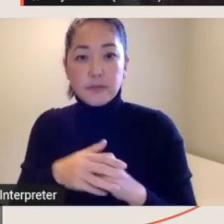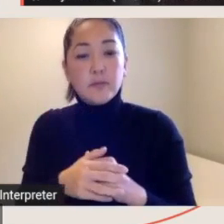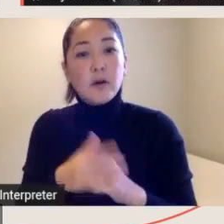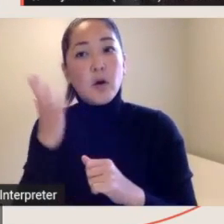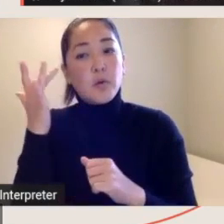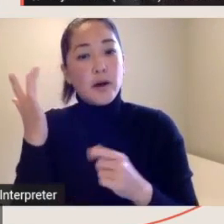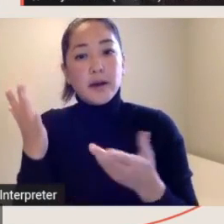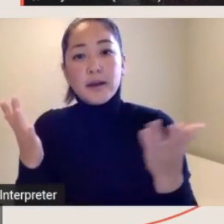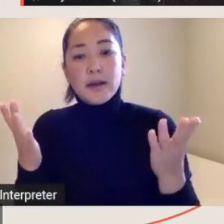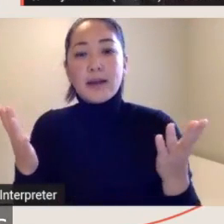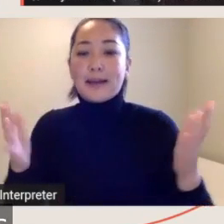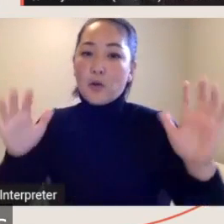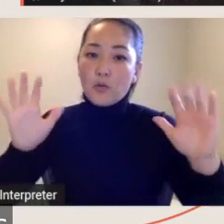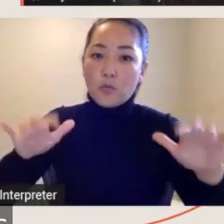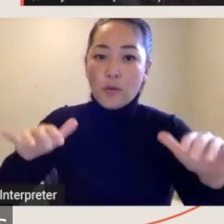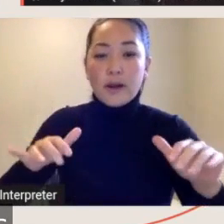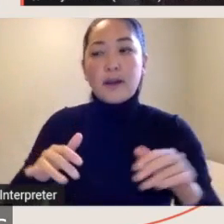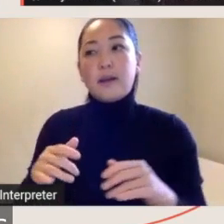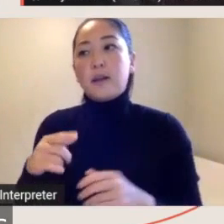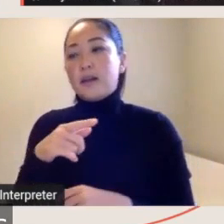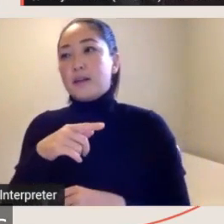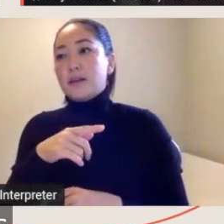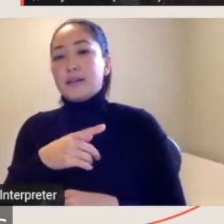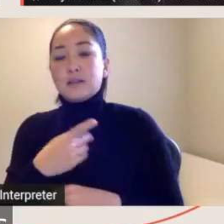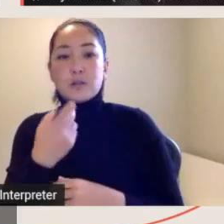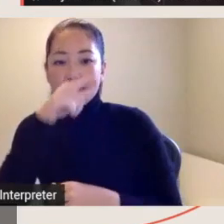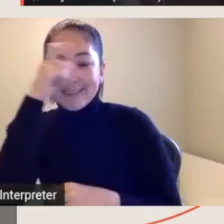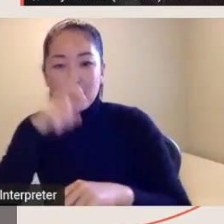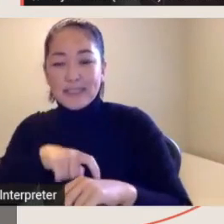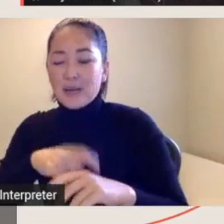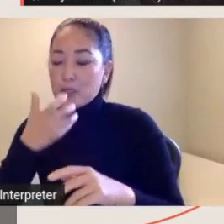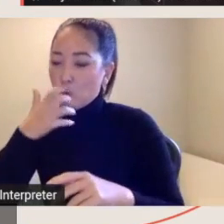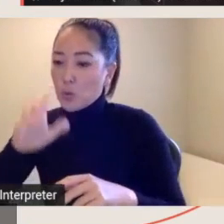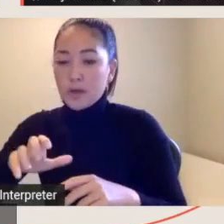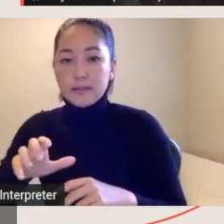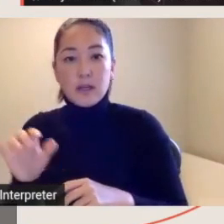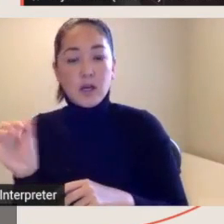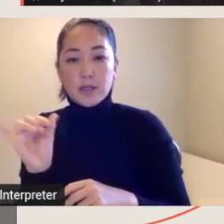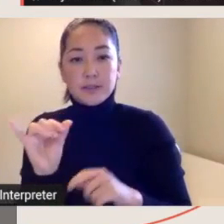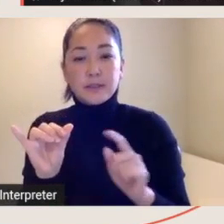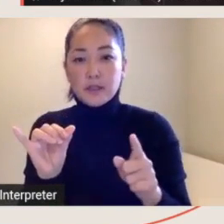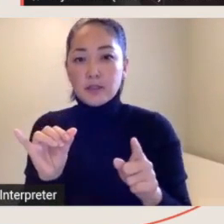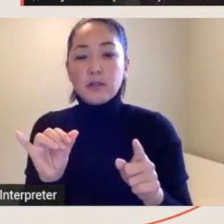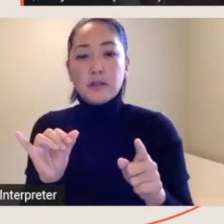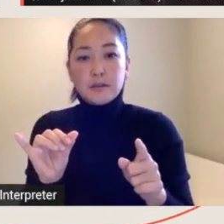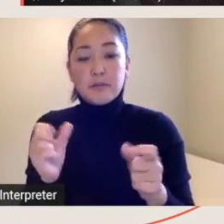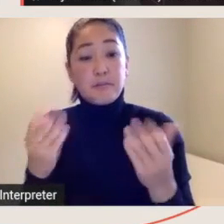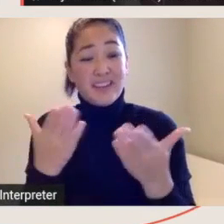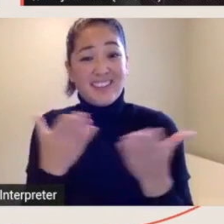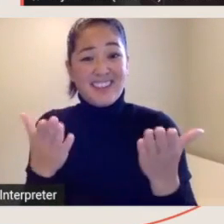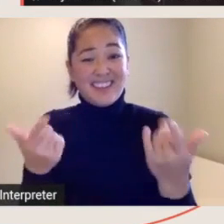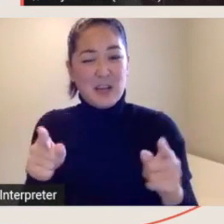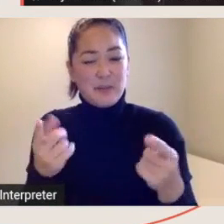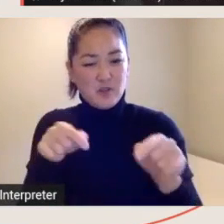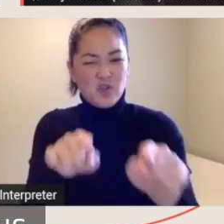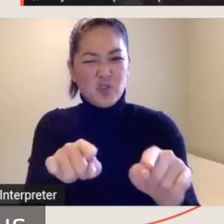otherwise there was the rainy season and or the summer, which is incredibly hot there, and also their life. Most of the things happens in that season